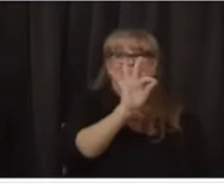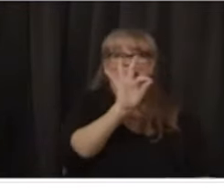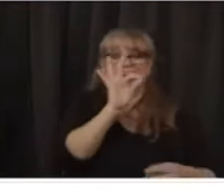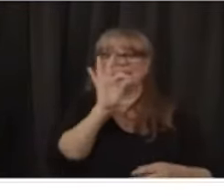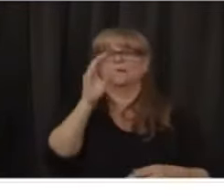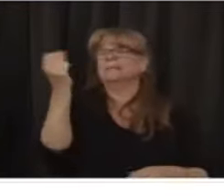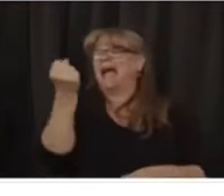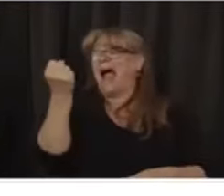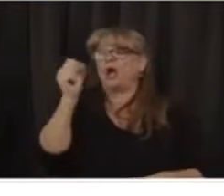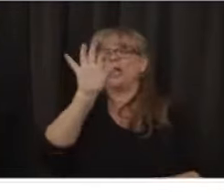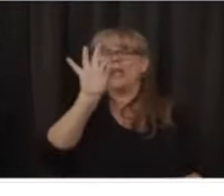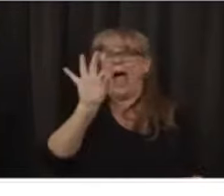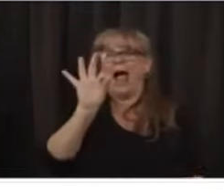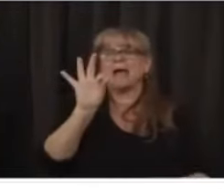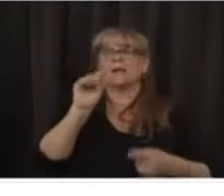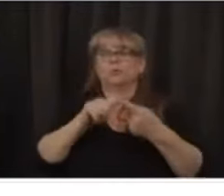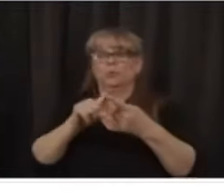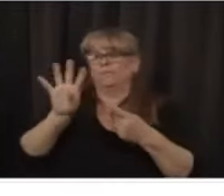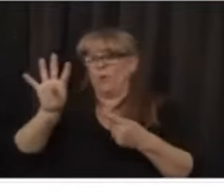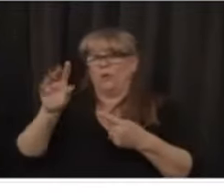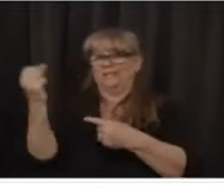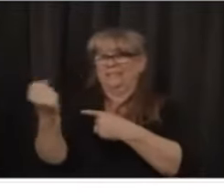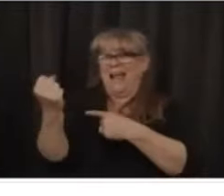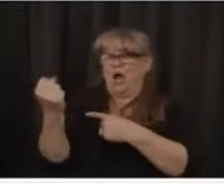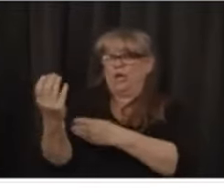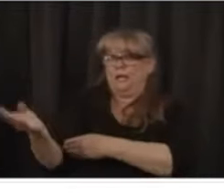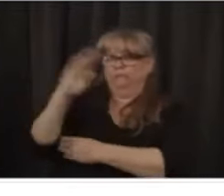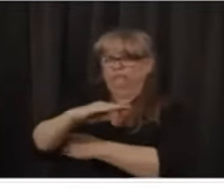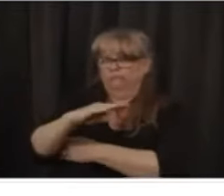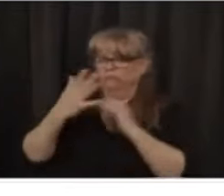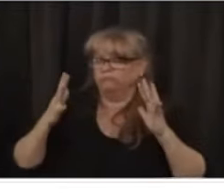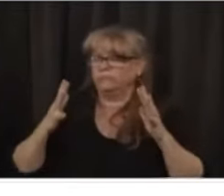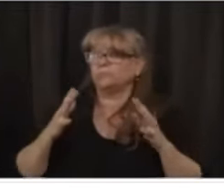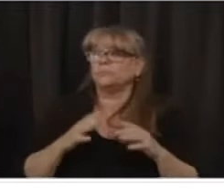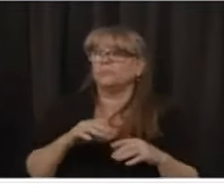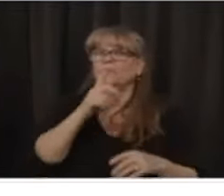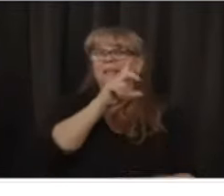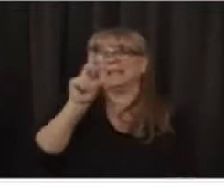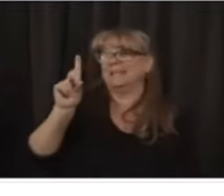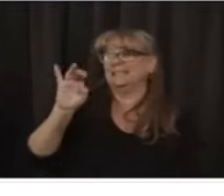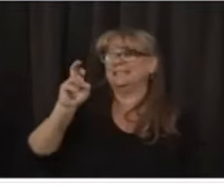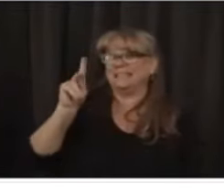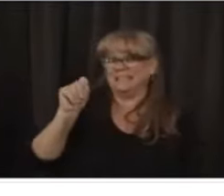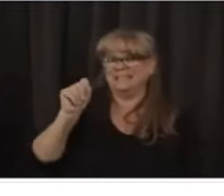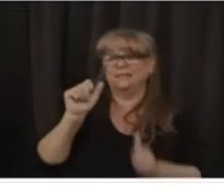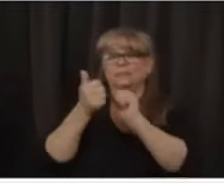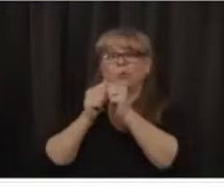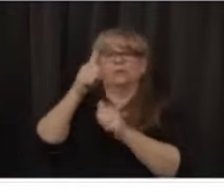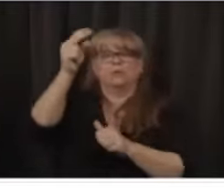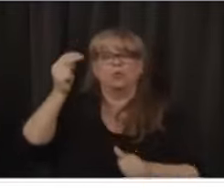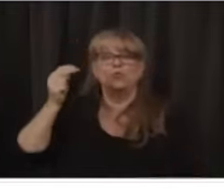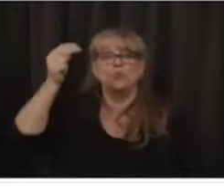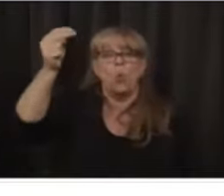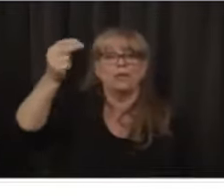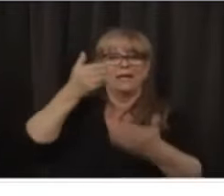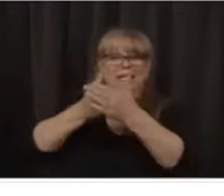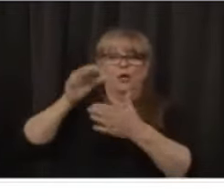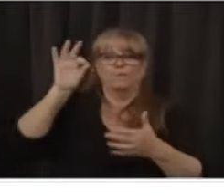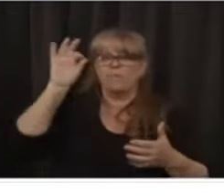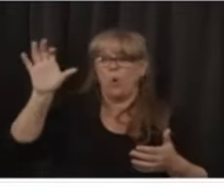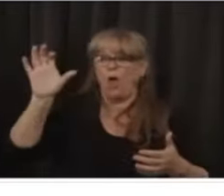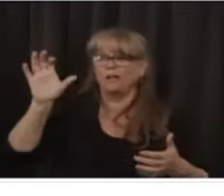appointments available in the next few days. Adams County Dick's Sporting Goods is open Sunday through Thursday, 9 a.m. to 5 p.m.